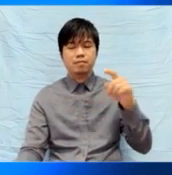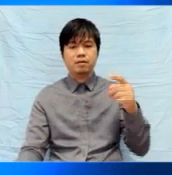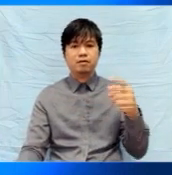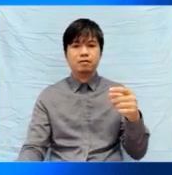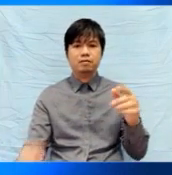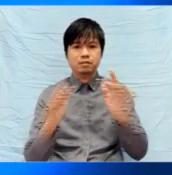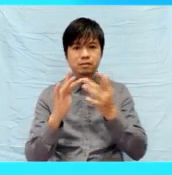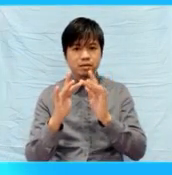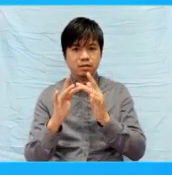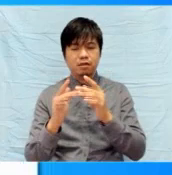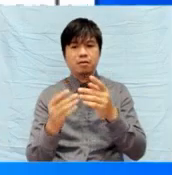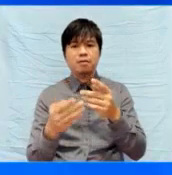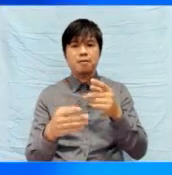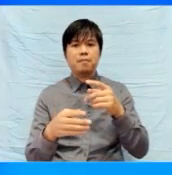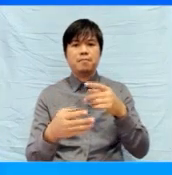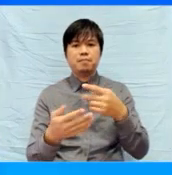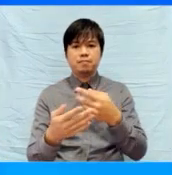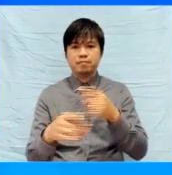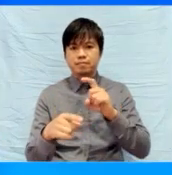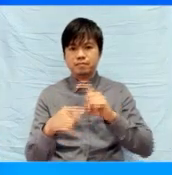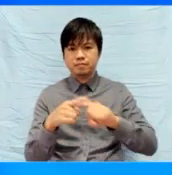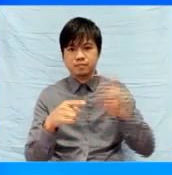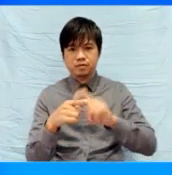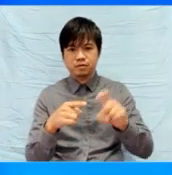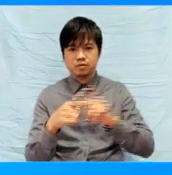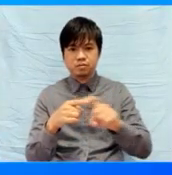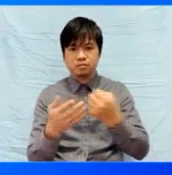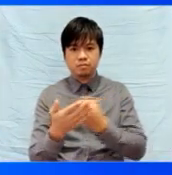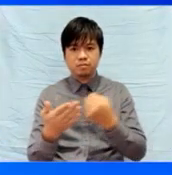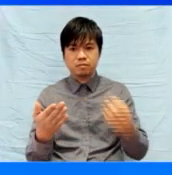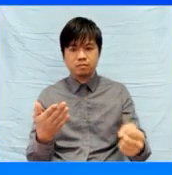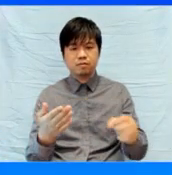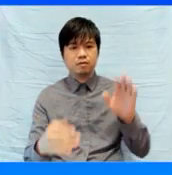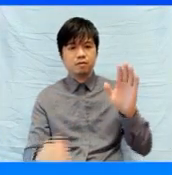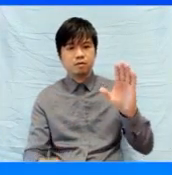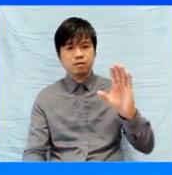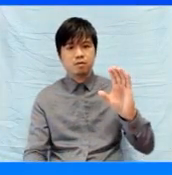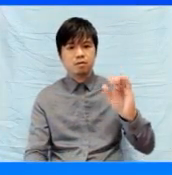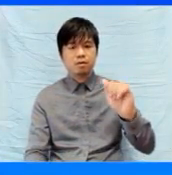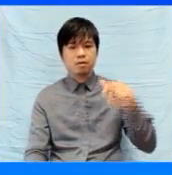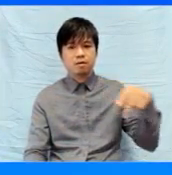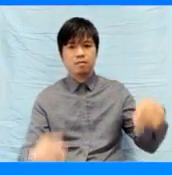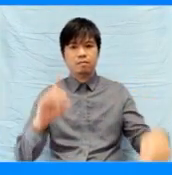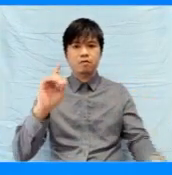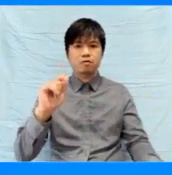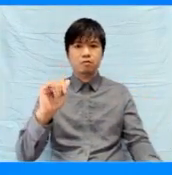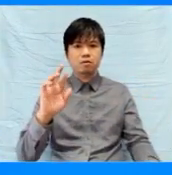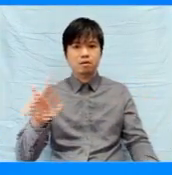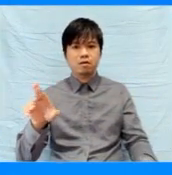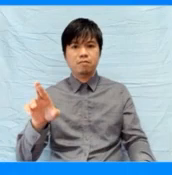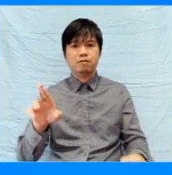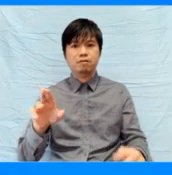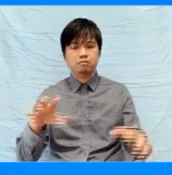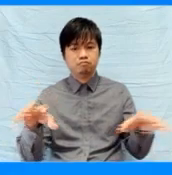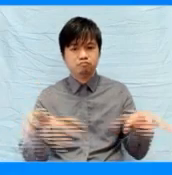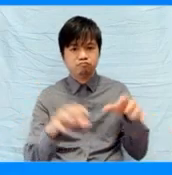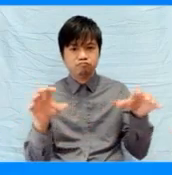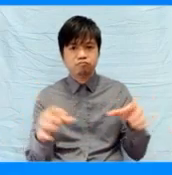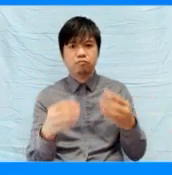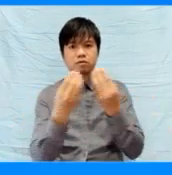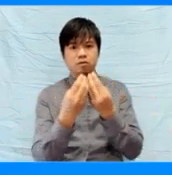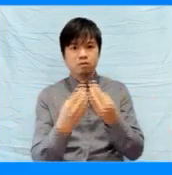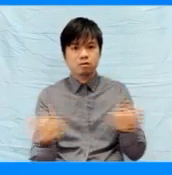supply protection. Pinuri rin niya ang DOTR at ang KAAP sa kanilang pagsisikap na resolbahin agad ang issue sa